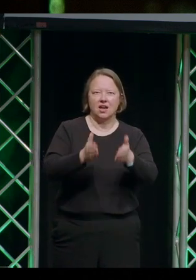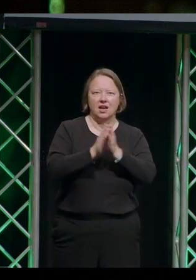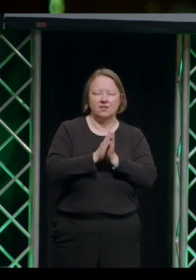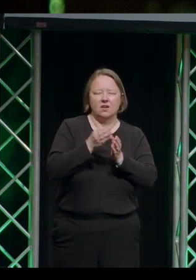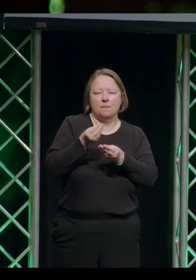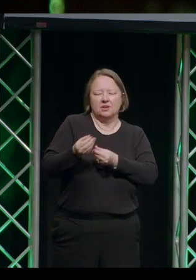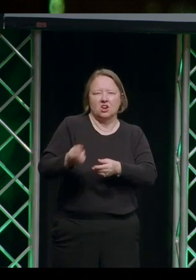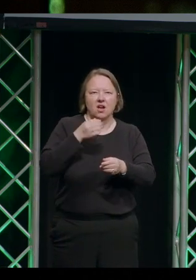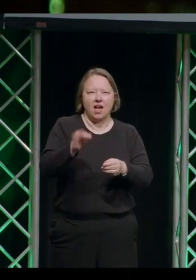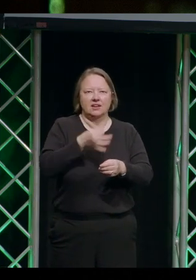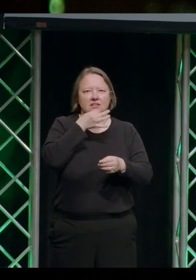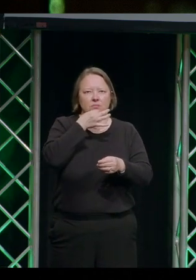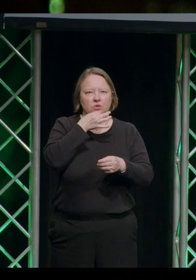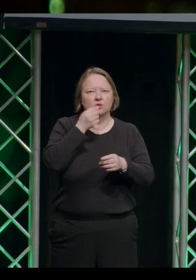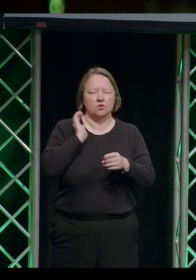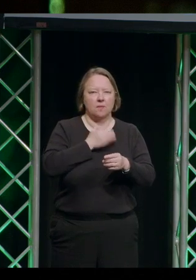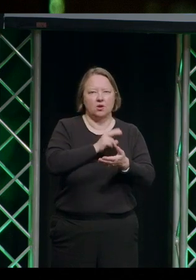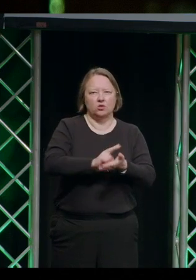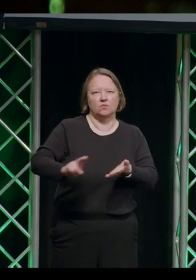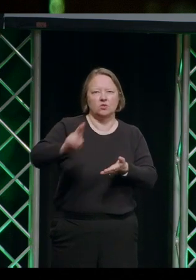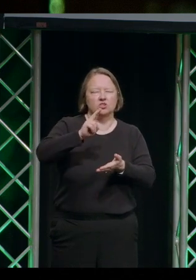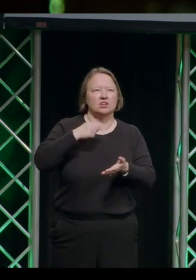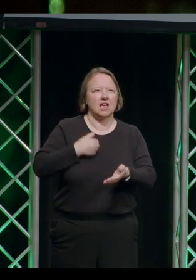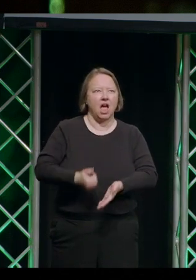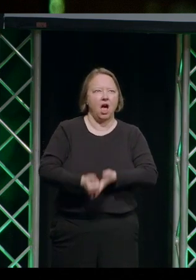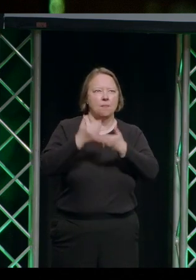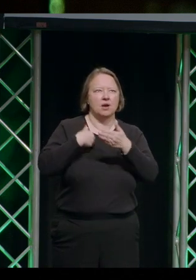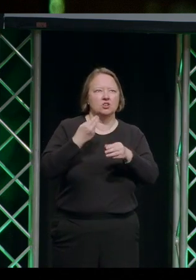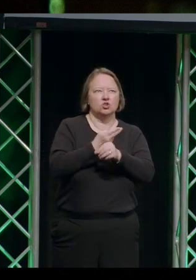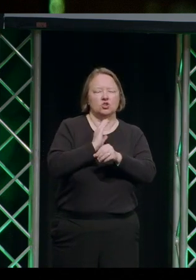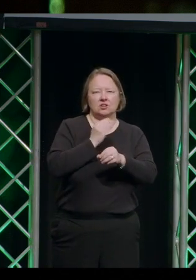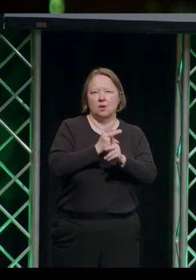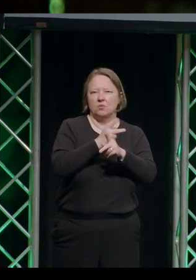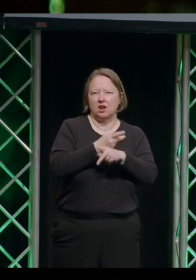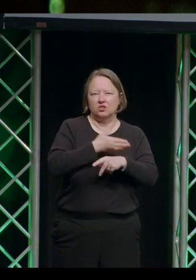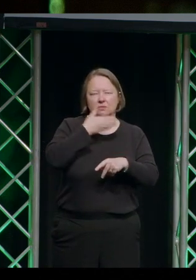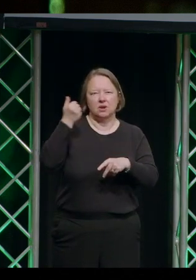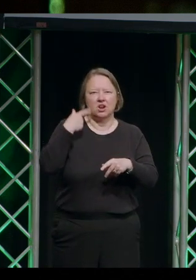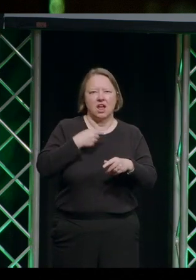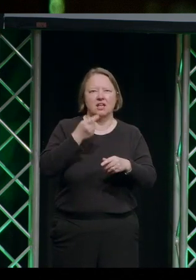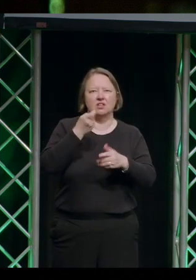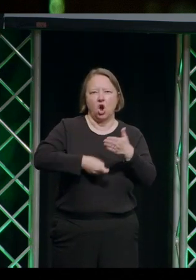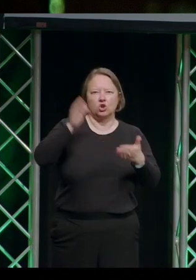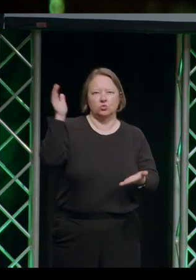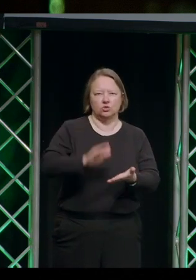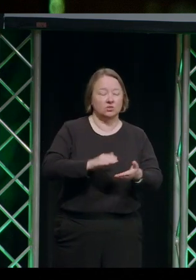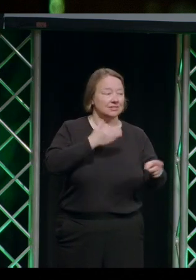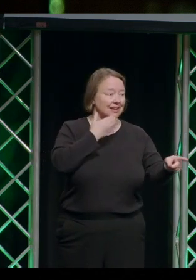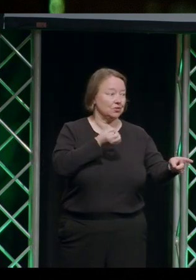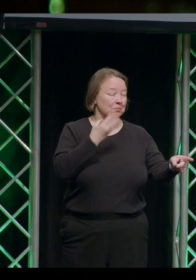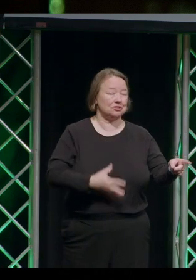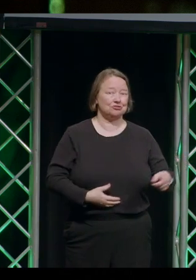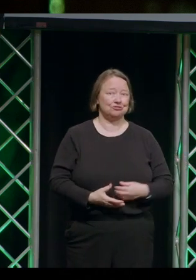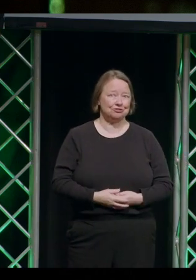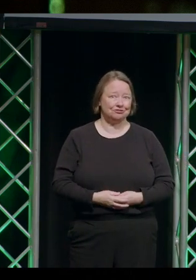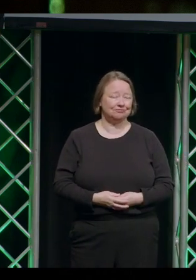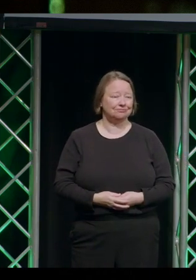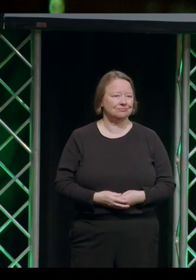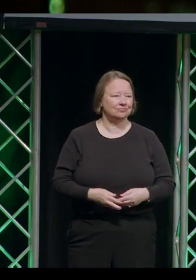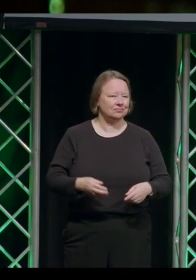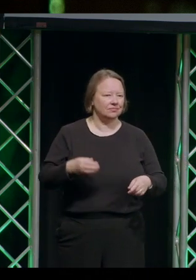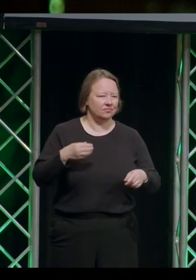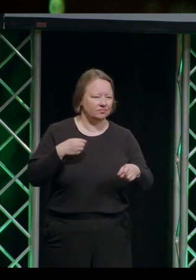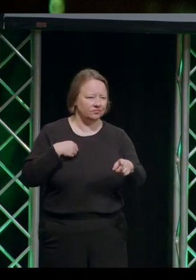university to optimize our production and reduce production costs. Great question. Thank you very much. I have